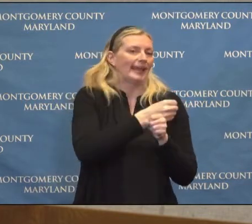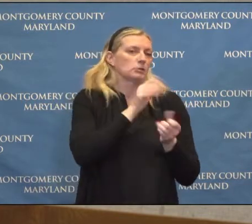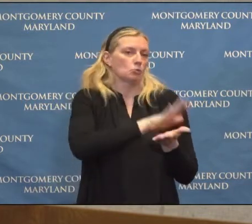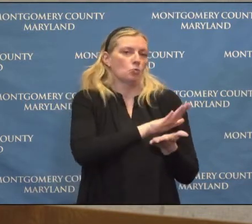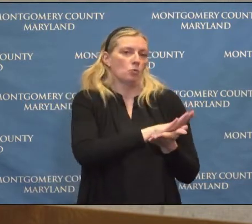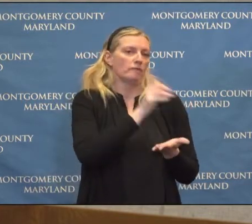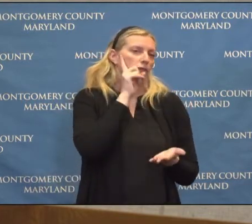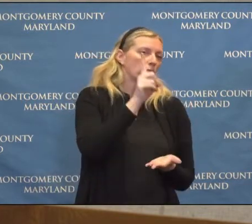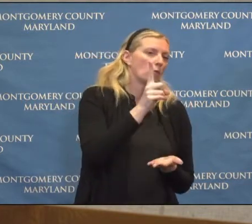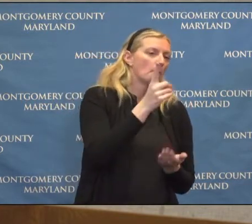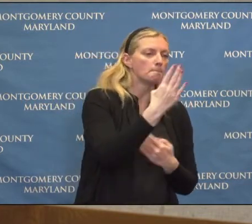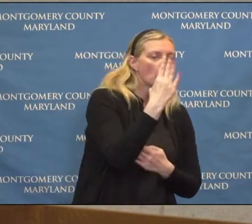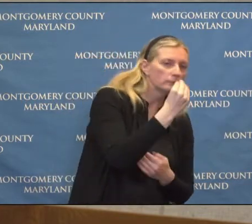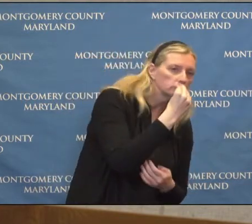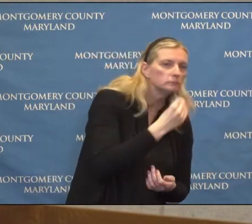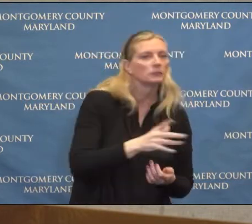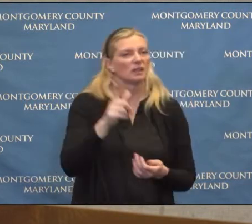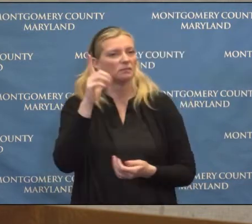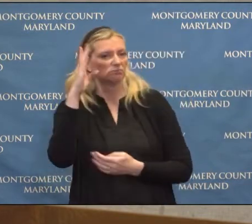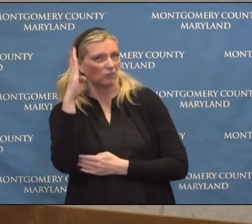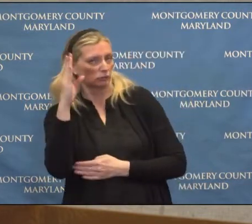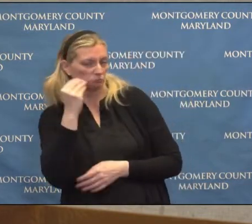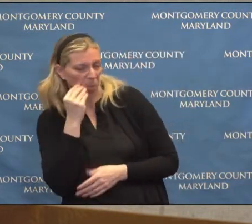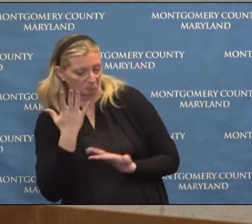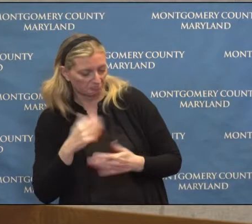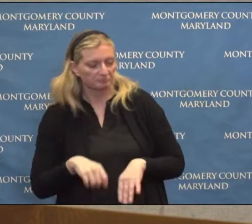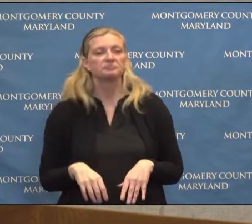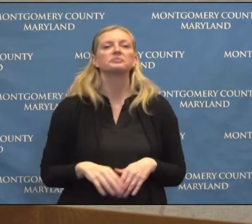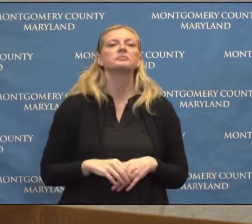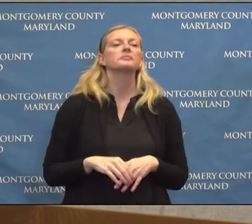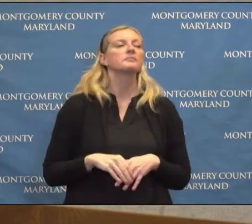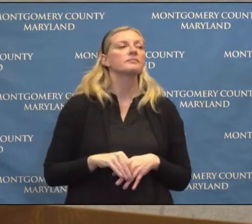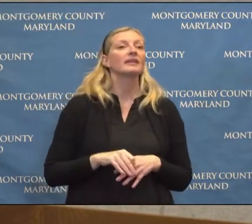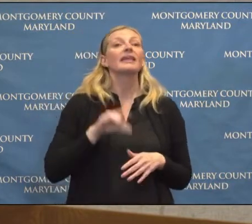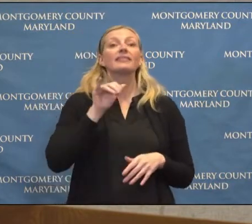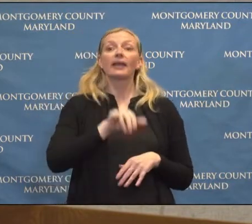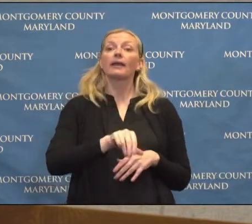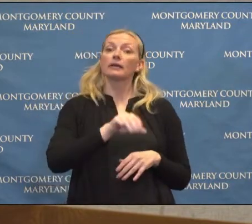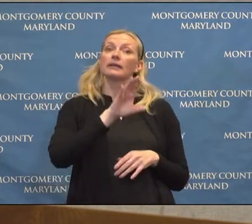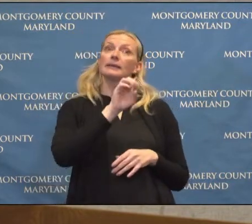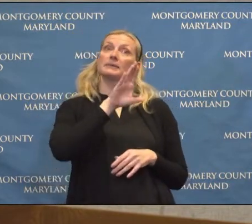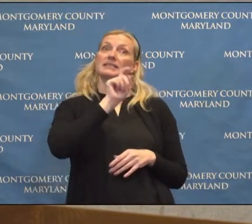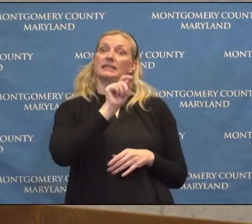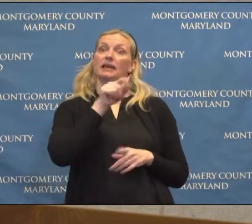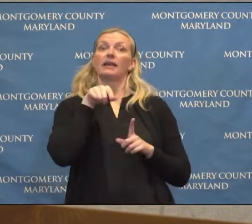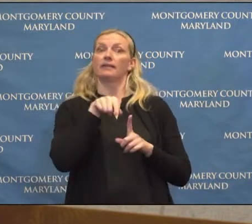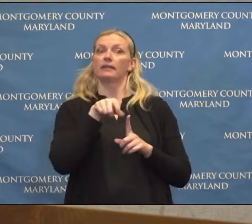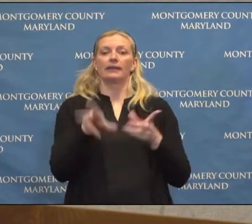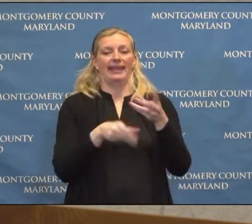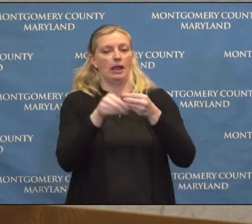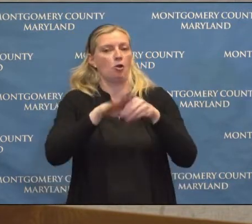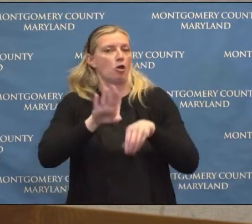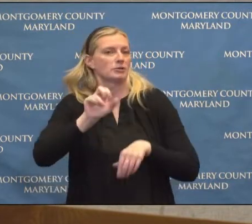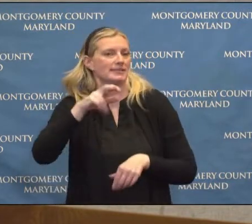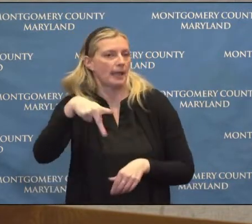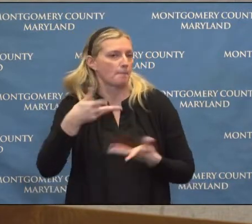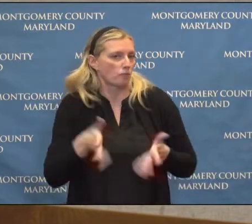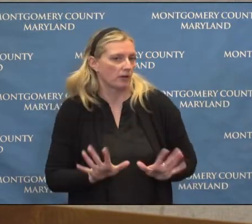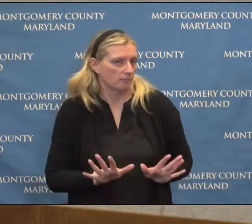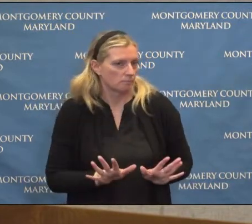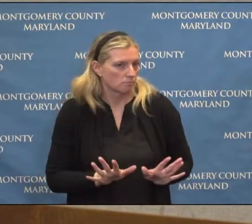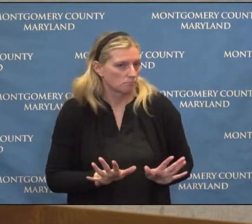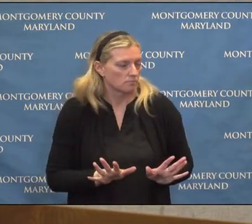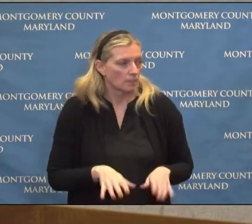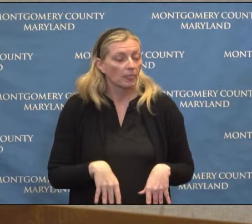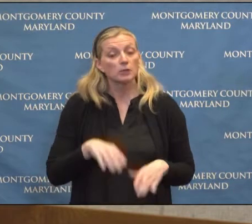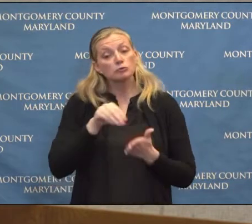students whose families are already enrolled in SNAP can have that PEBT benefit applied to their existing SNAP card. Students that are eligible